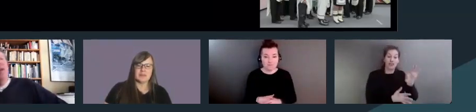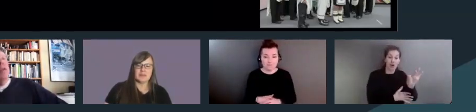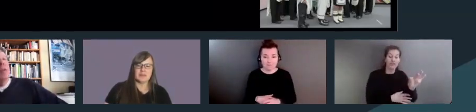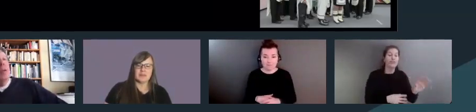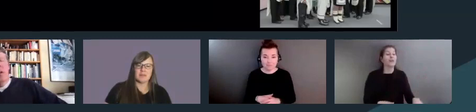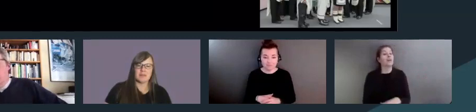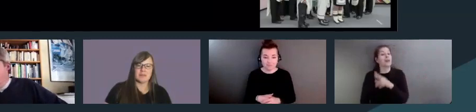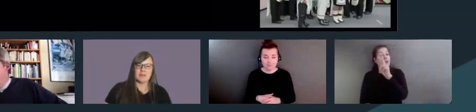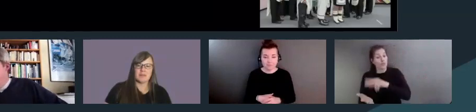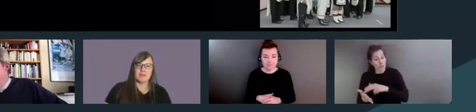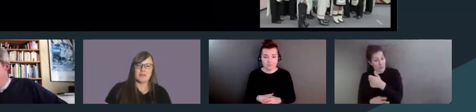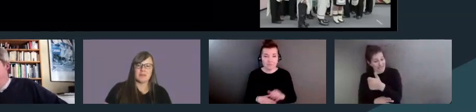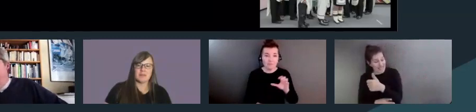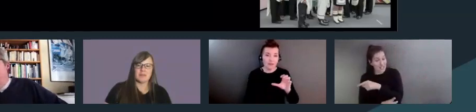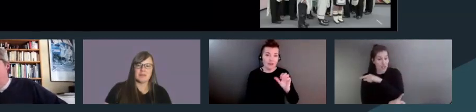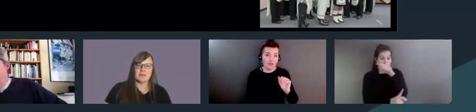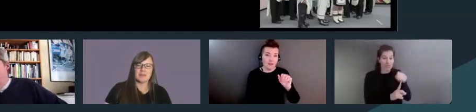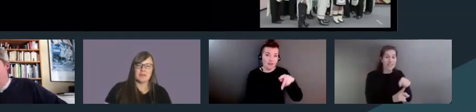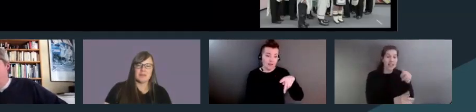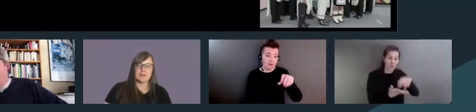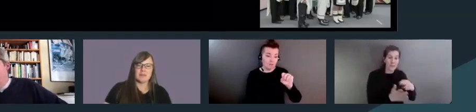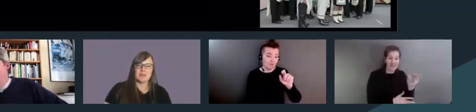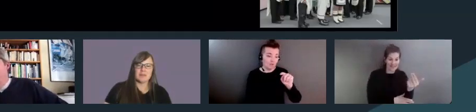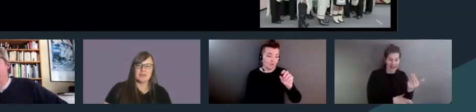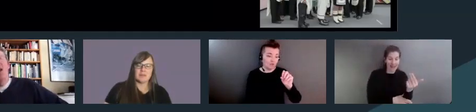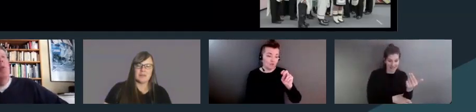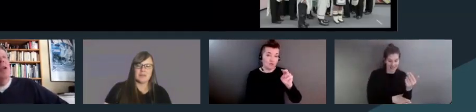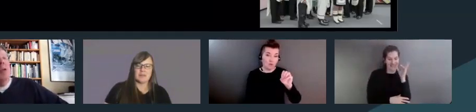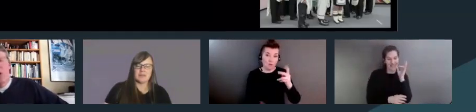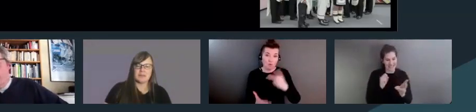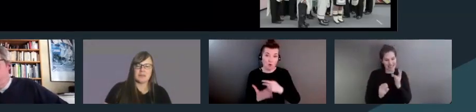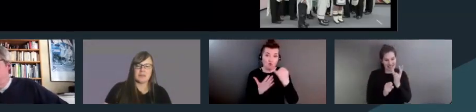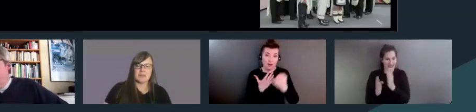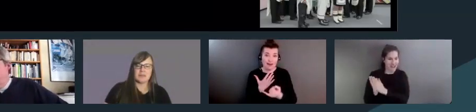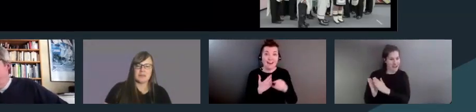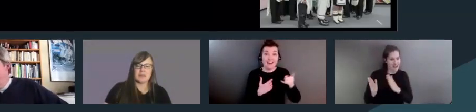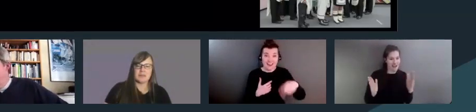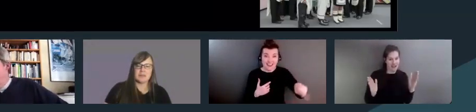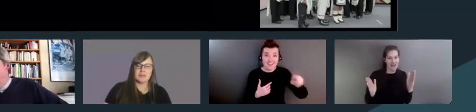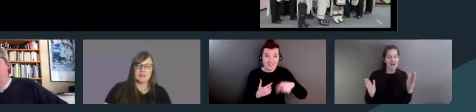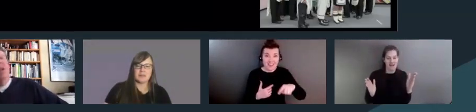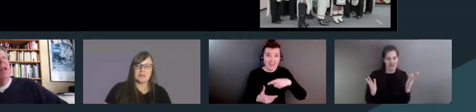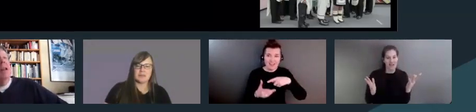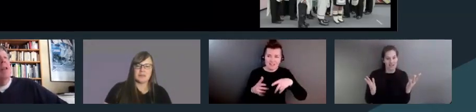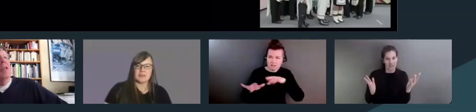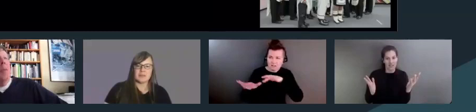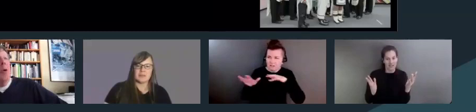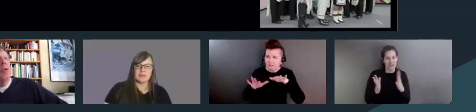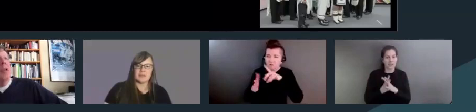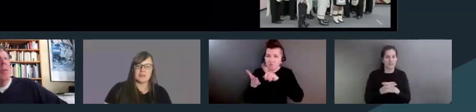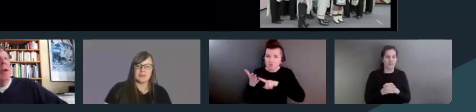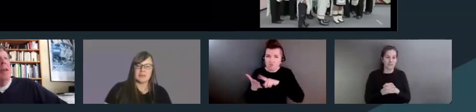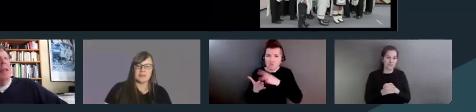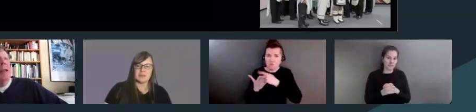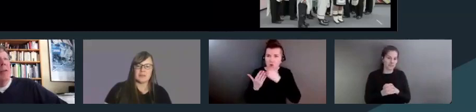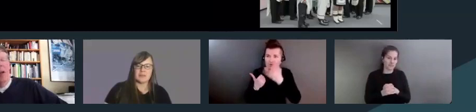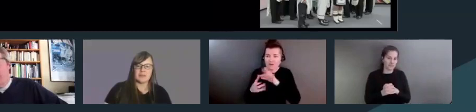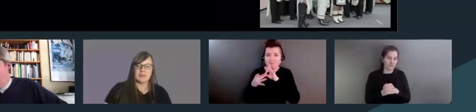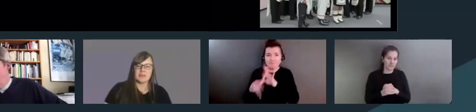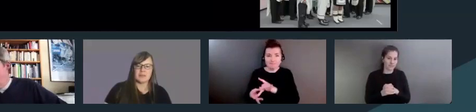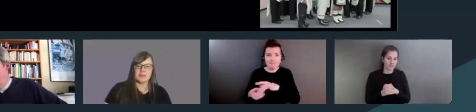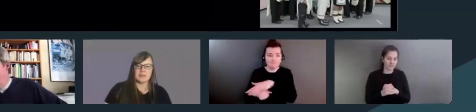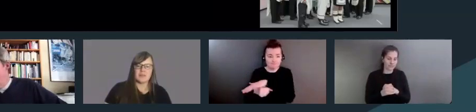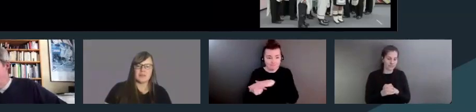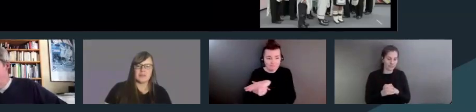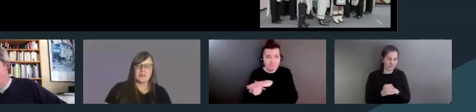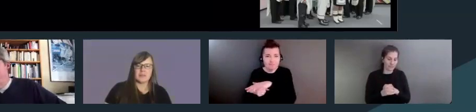project, the students designed and executed local education research projects, which were presented at a symposium at the end of